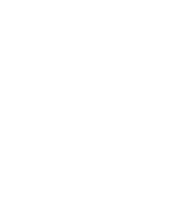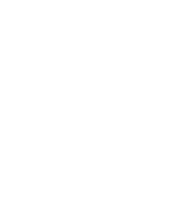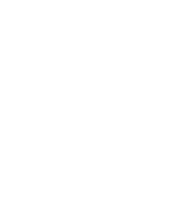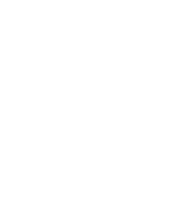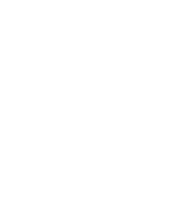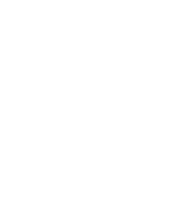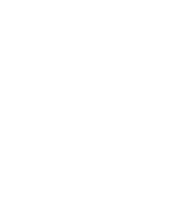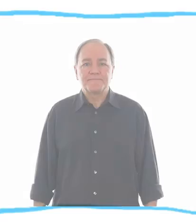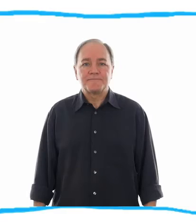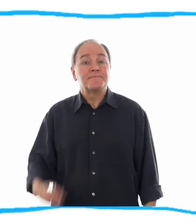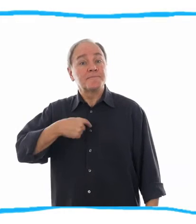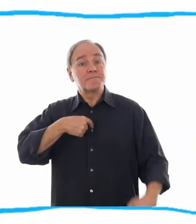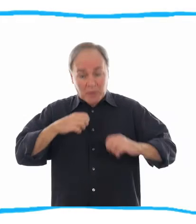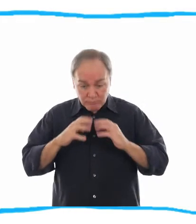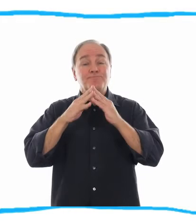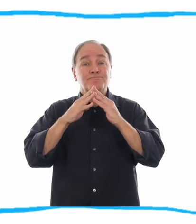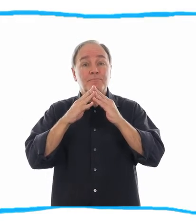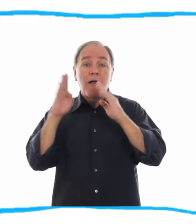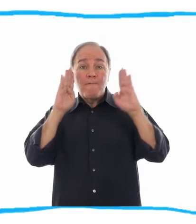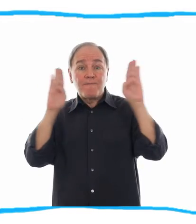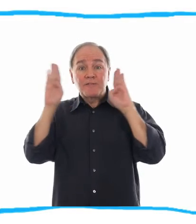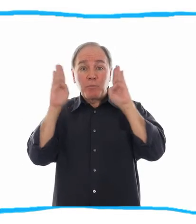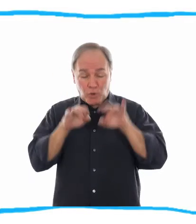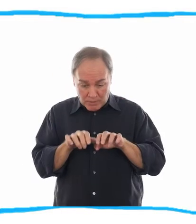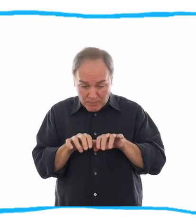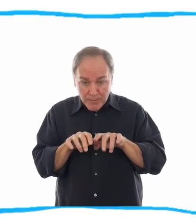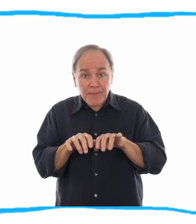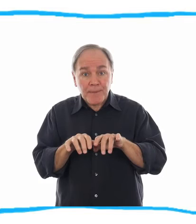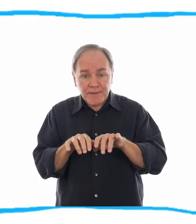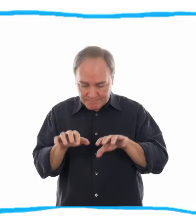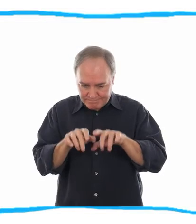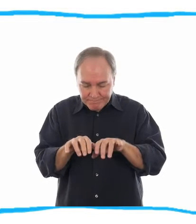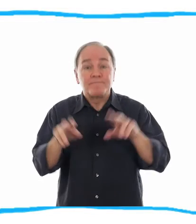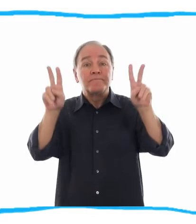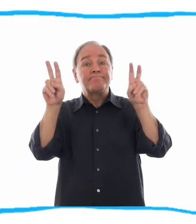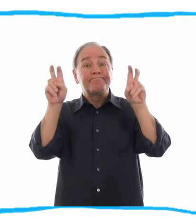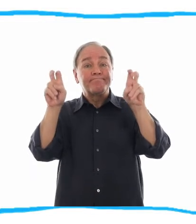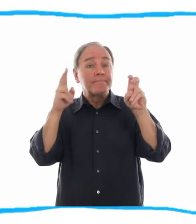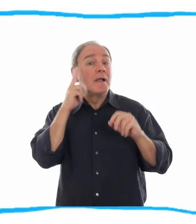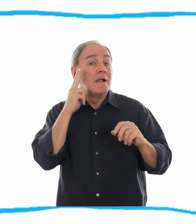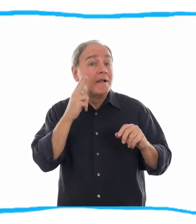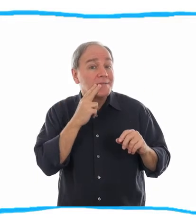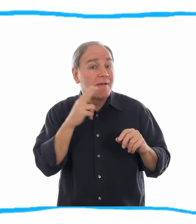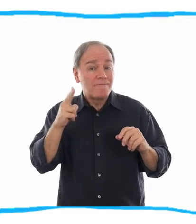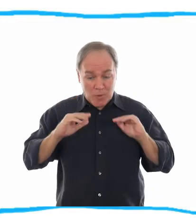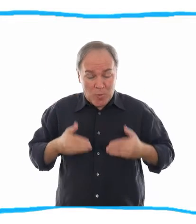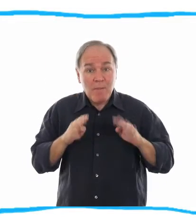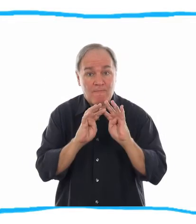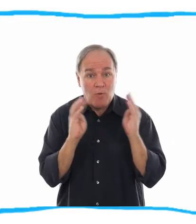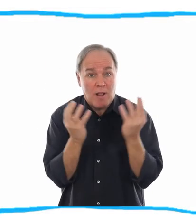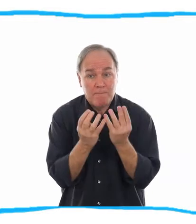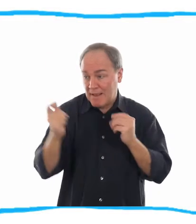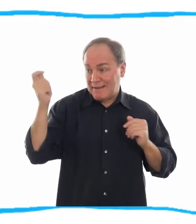speaks in sign language. I started a Facebook page, and the Facebook page is called Deaf